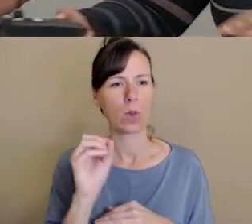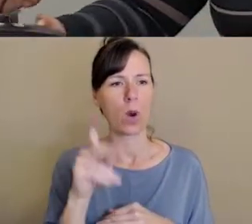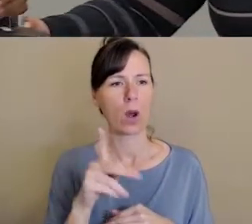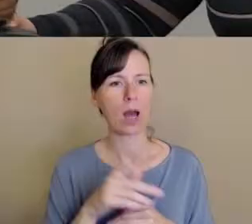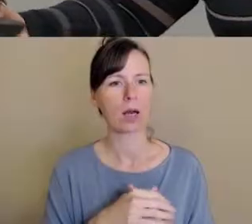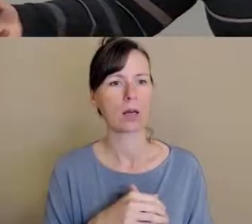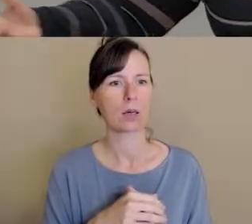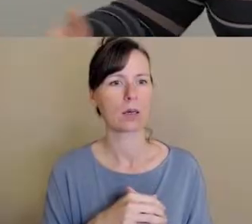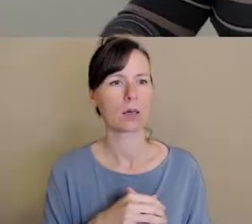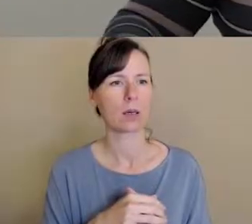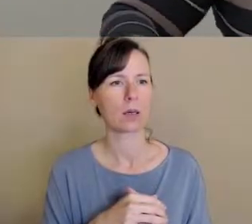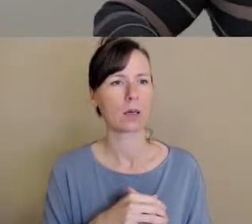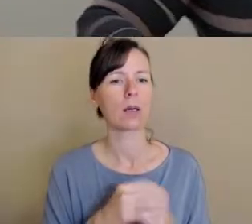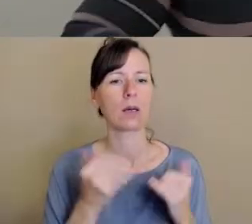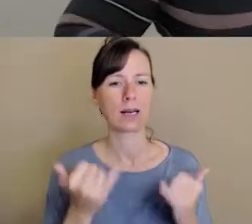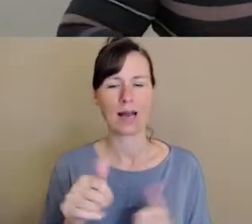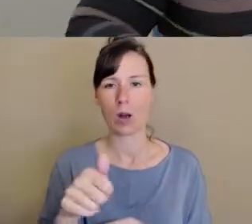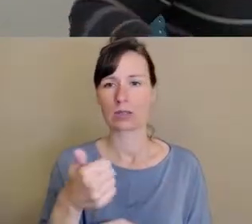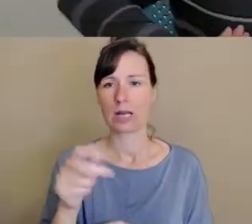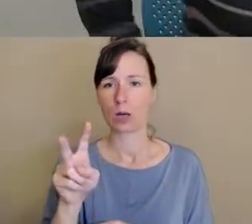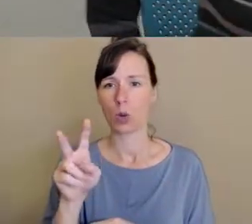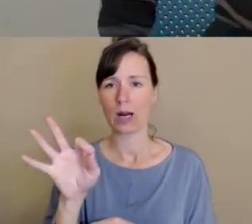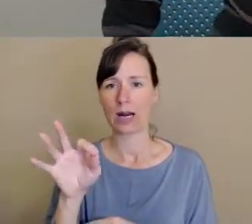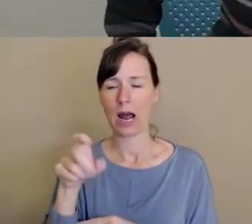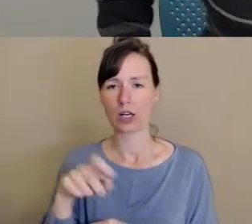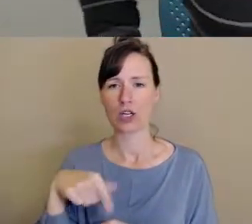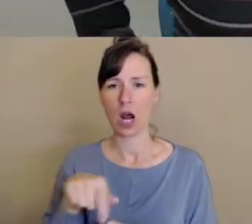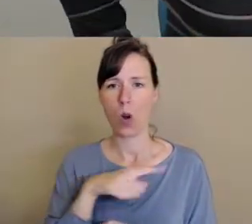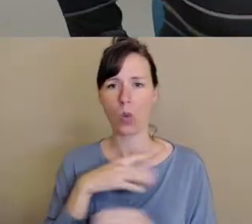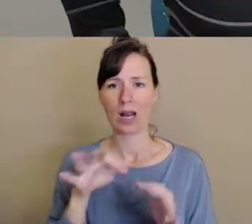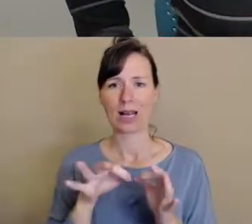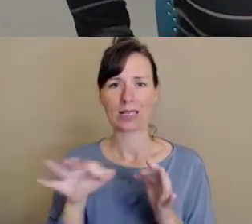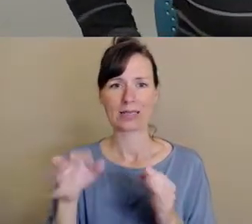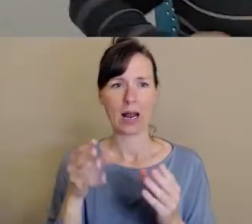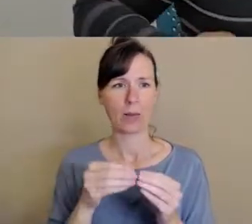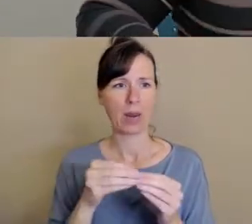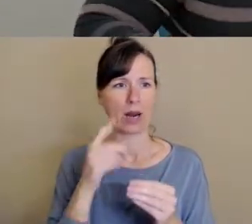Okay, we're at 10:29. Shall we extend the meeting for 10 minutes?